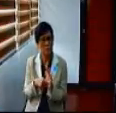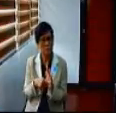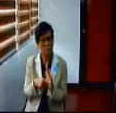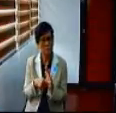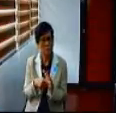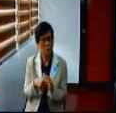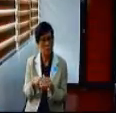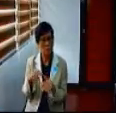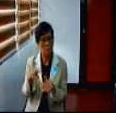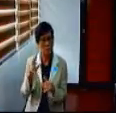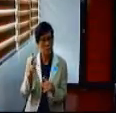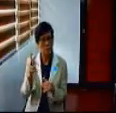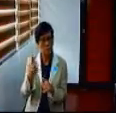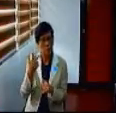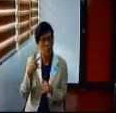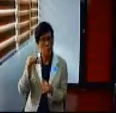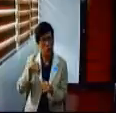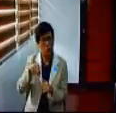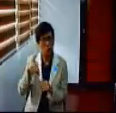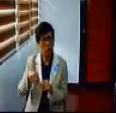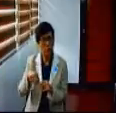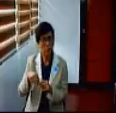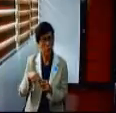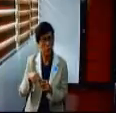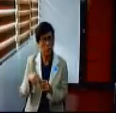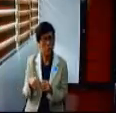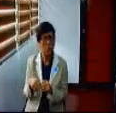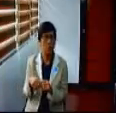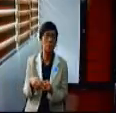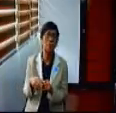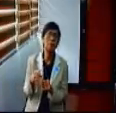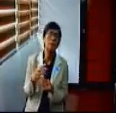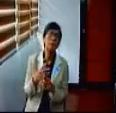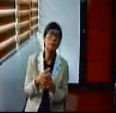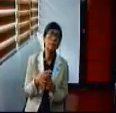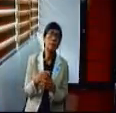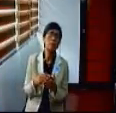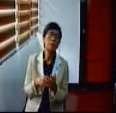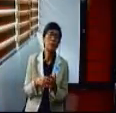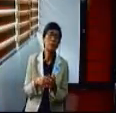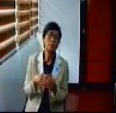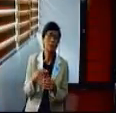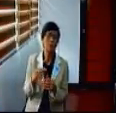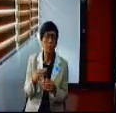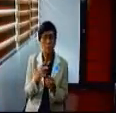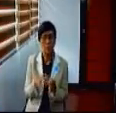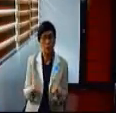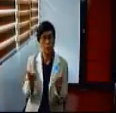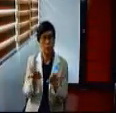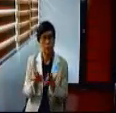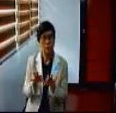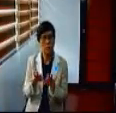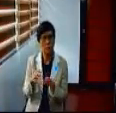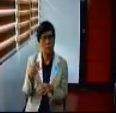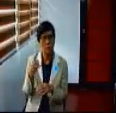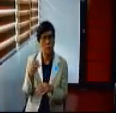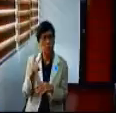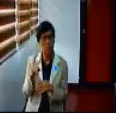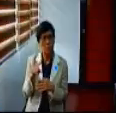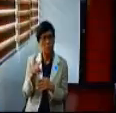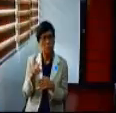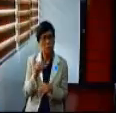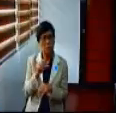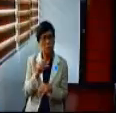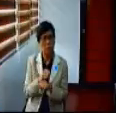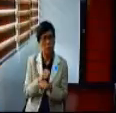third quarter to the right, on policy coherence, this is quite important for as part of the state's duty to